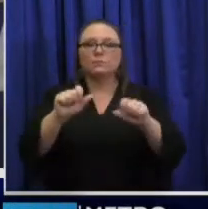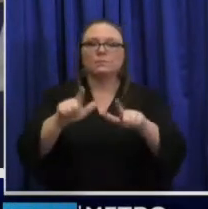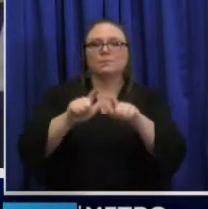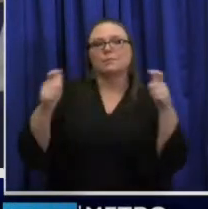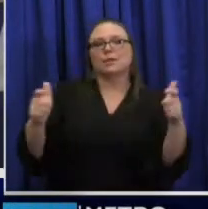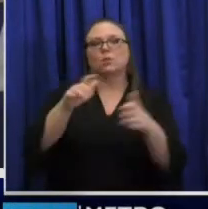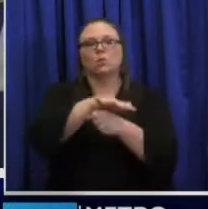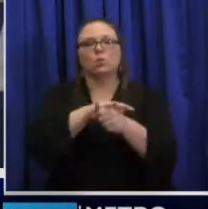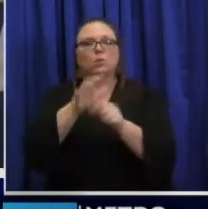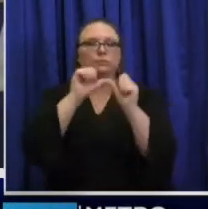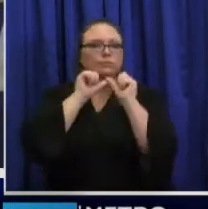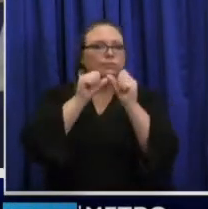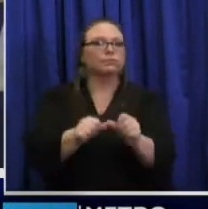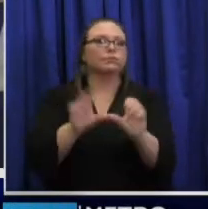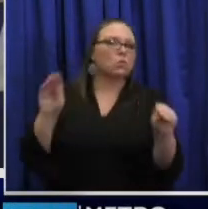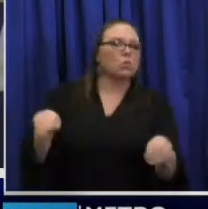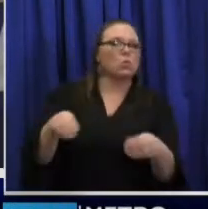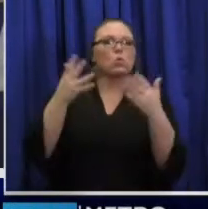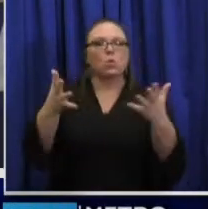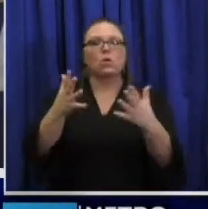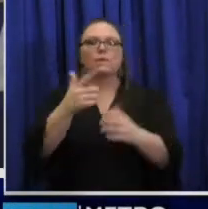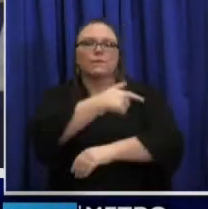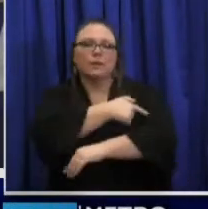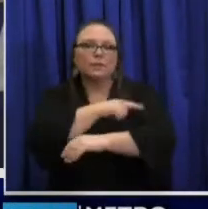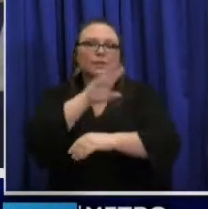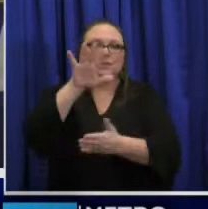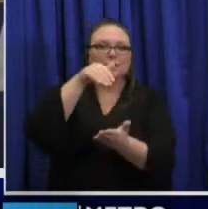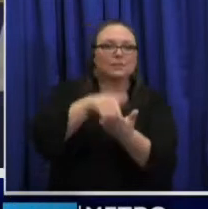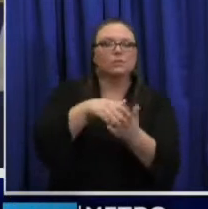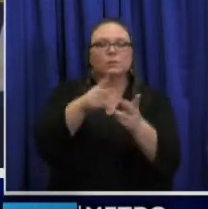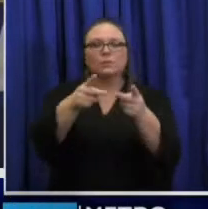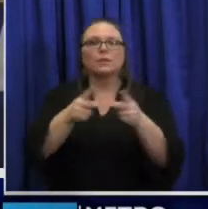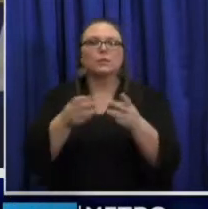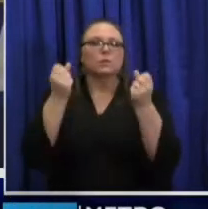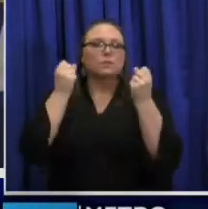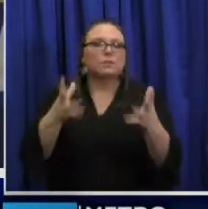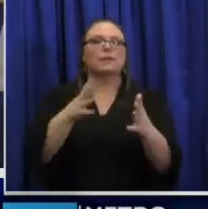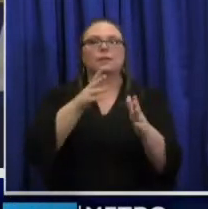can continue to offer the vaccine in a central location with ample